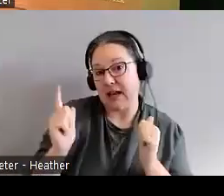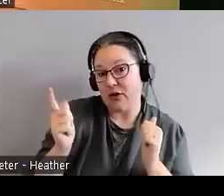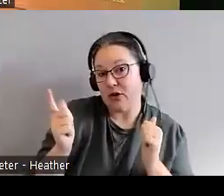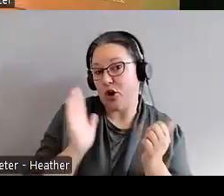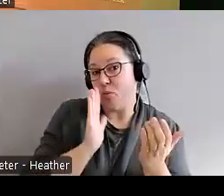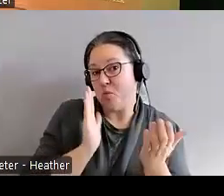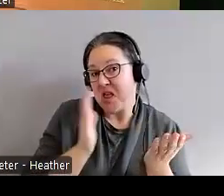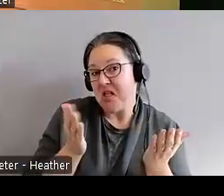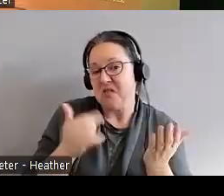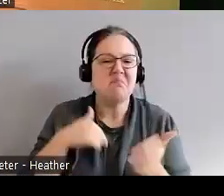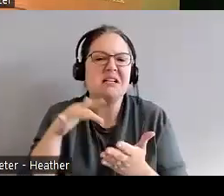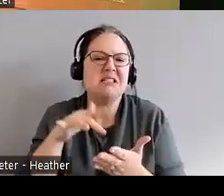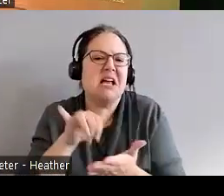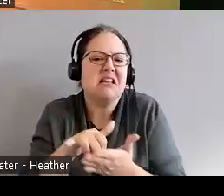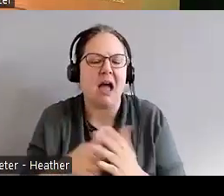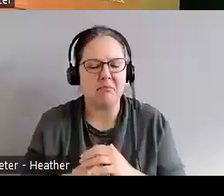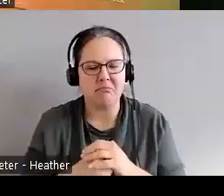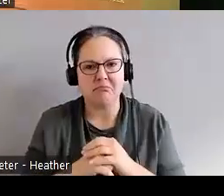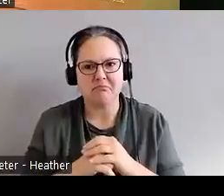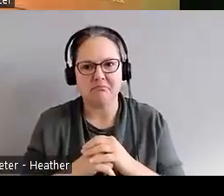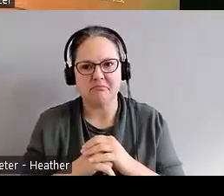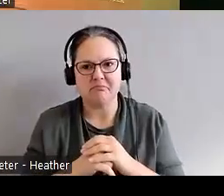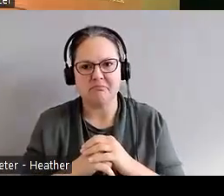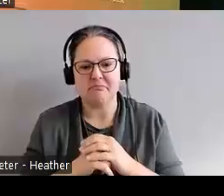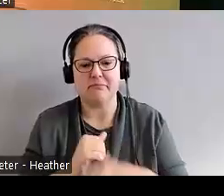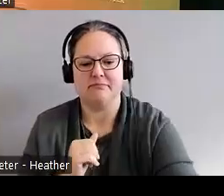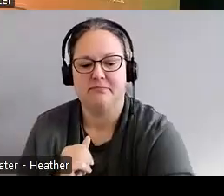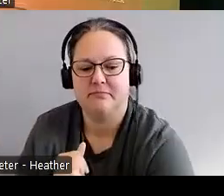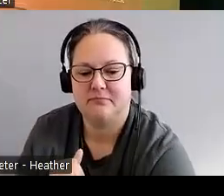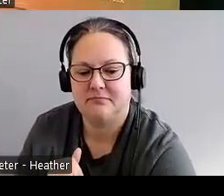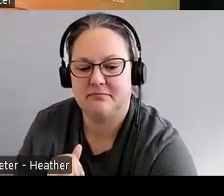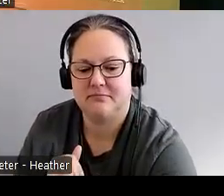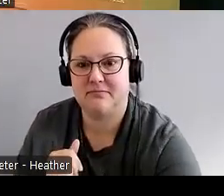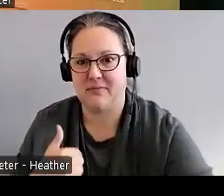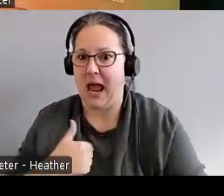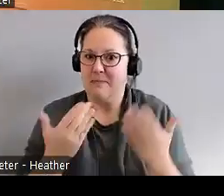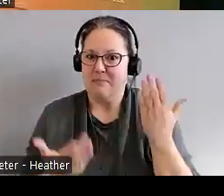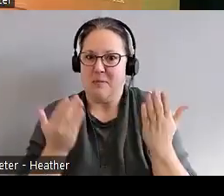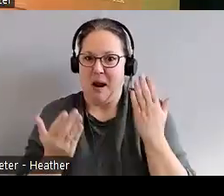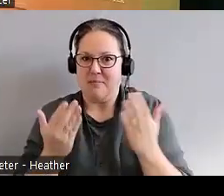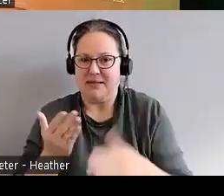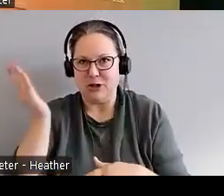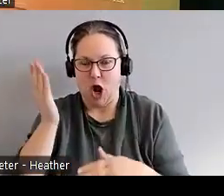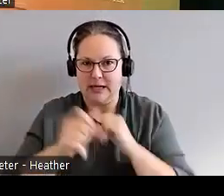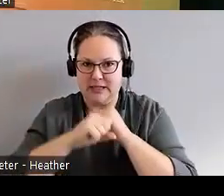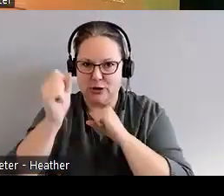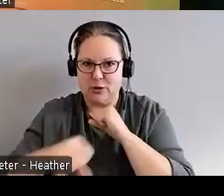And I'm probably speaking way too much because the study itself really bombed.